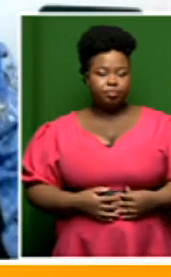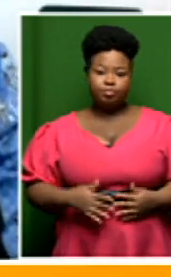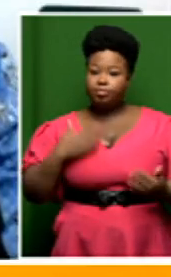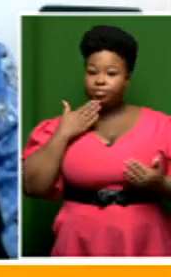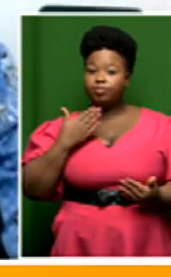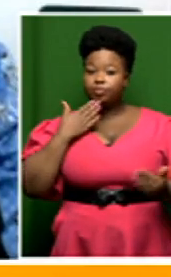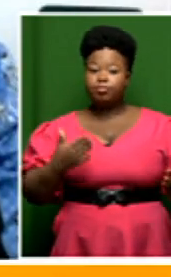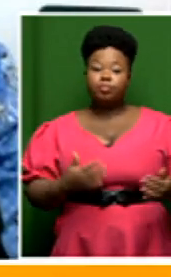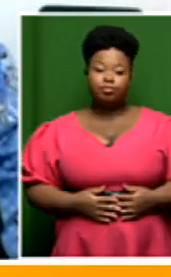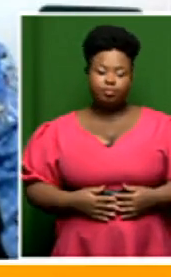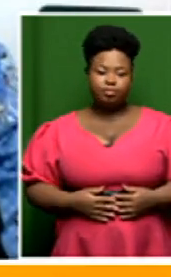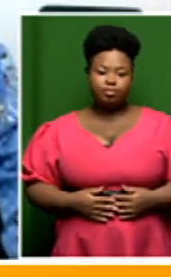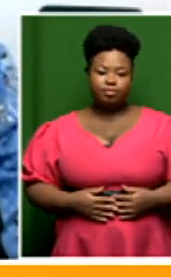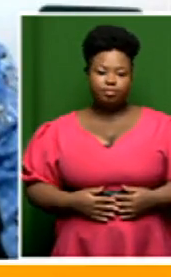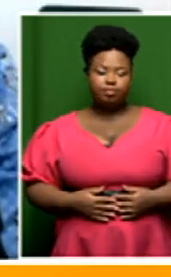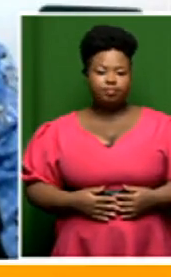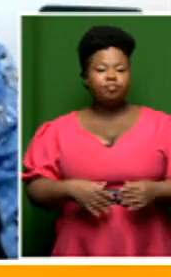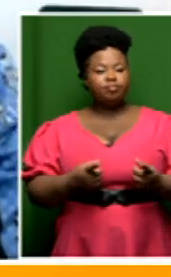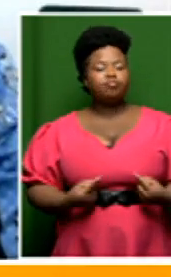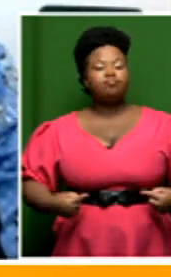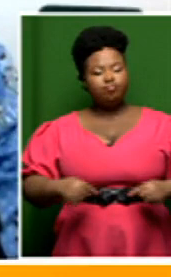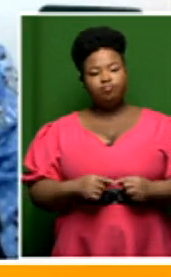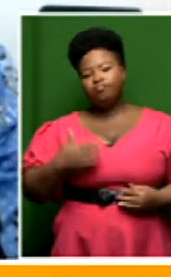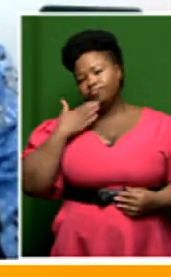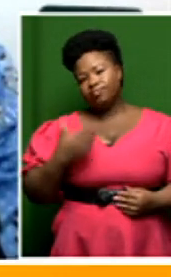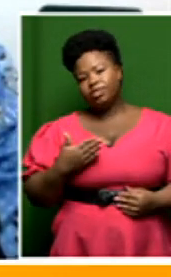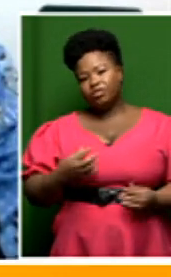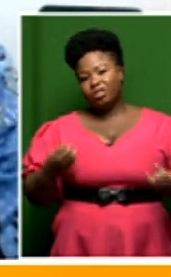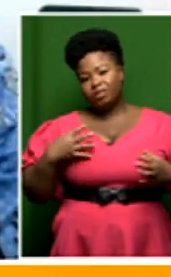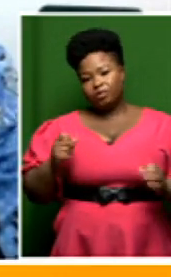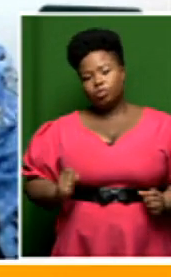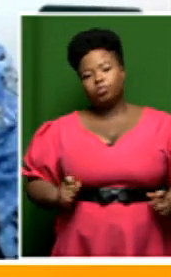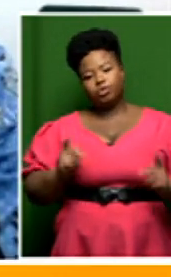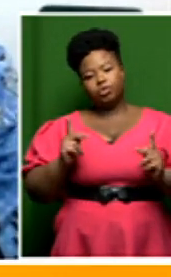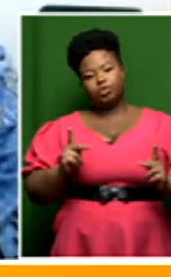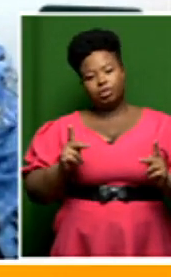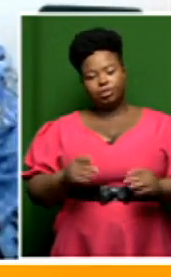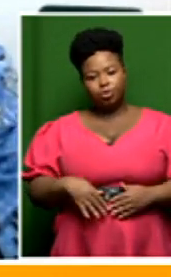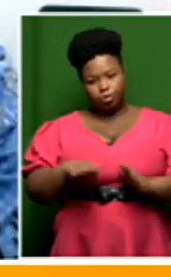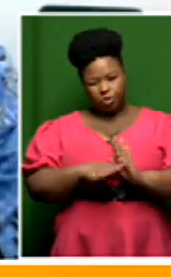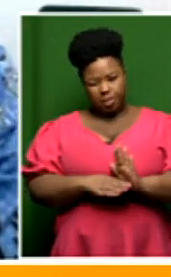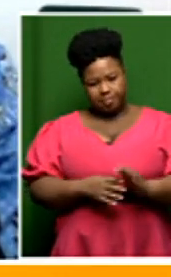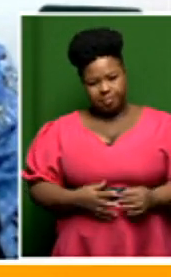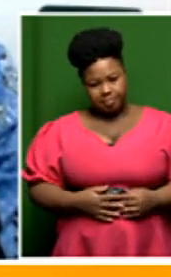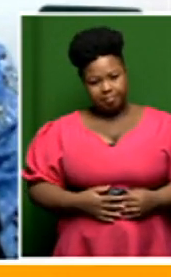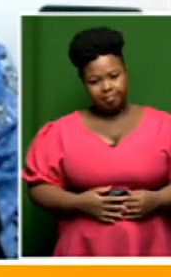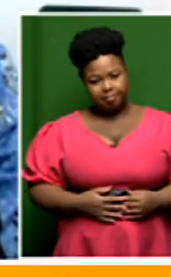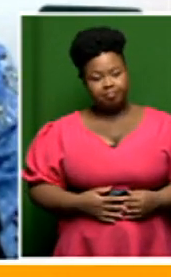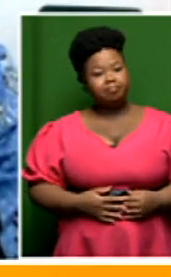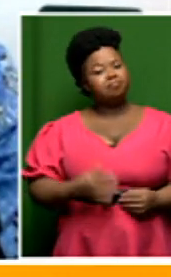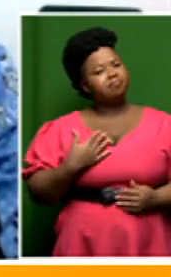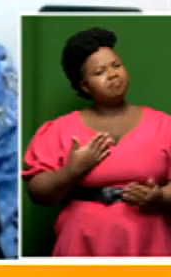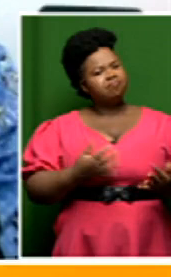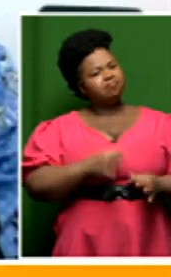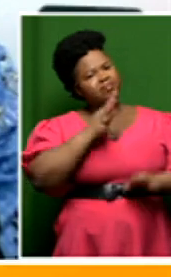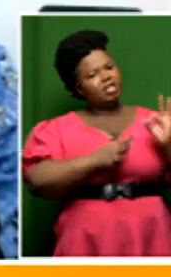Thank you. We also thank you for giving us the opportunity on your program. Now, first of all, Premier,